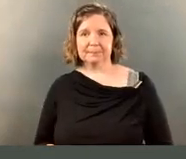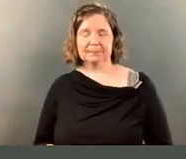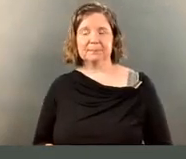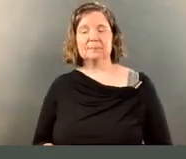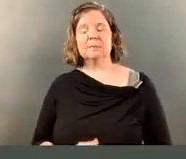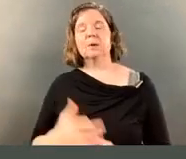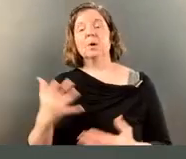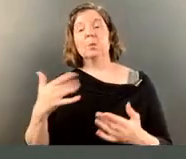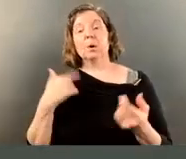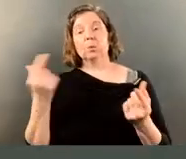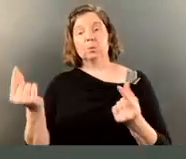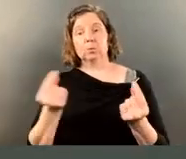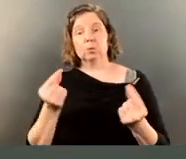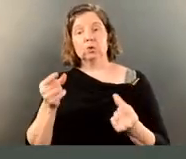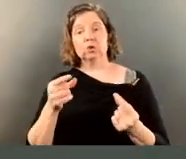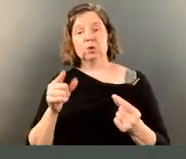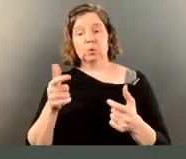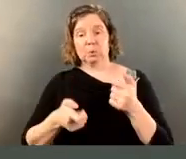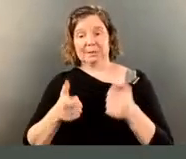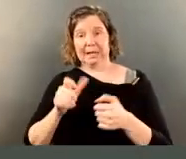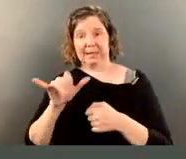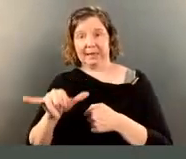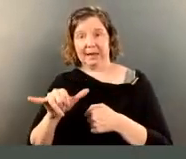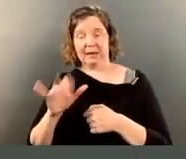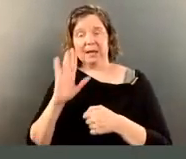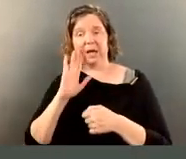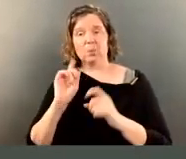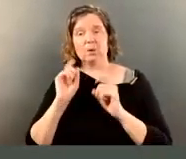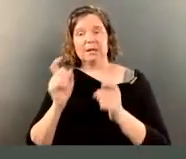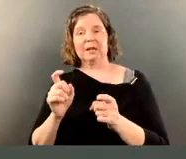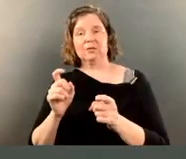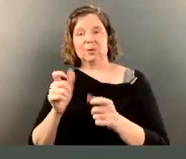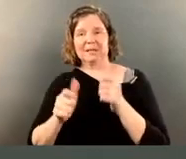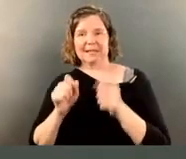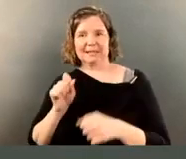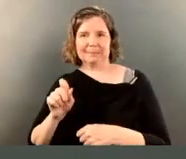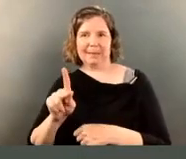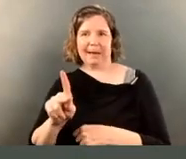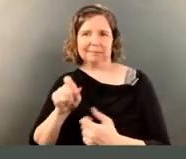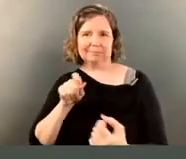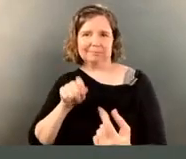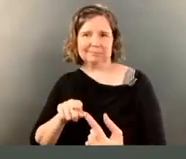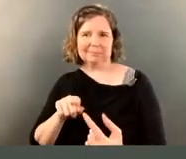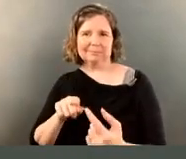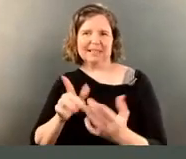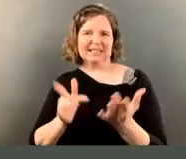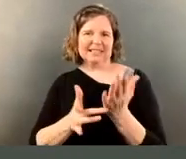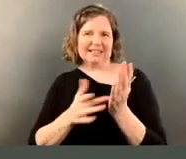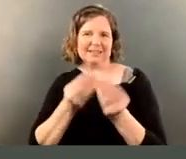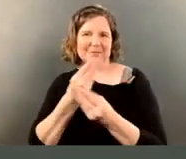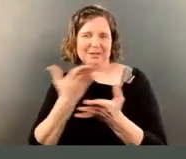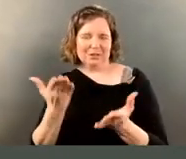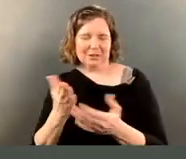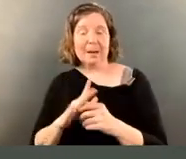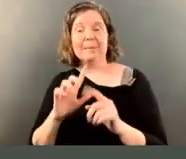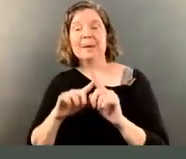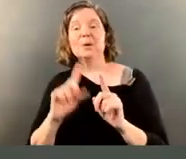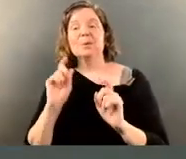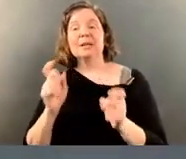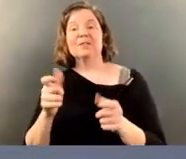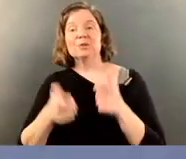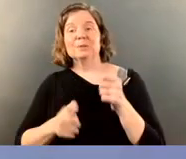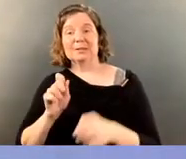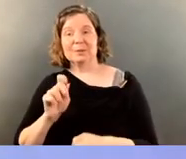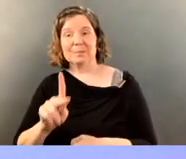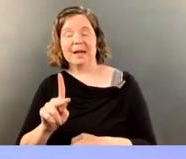And what's going to do is you're going to text that. And it's going to give you a text back, just give you some technical information here. But it's going to text you